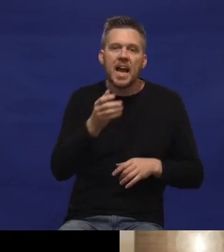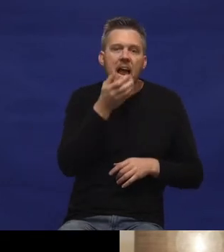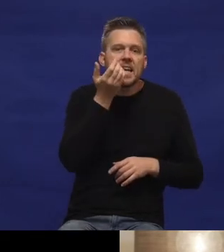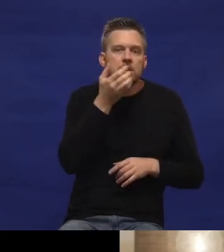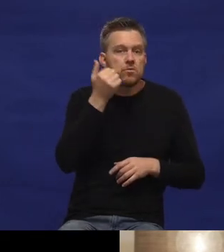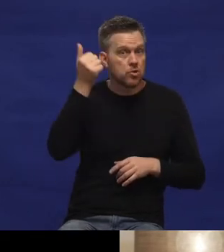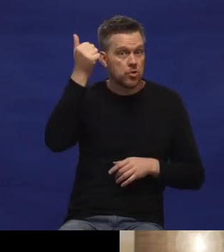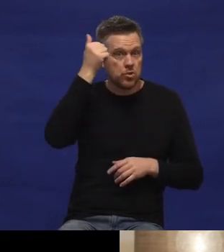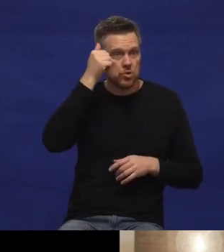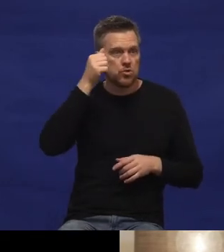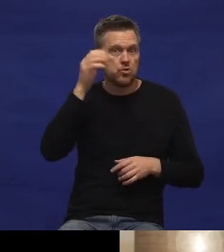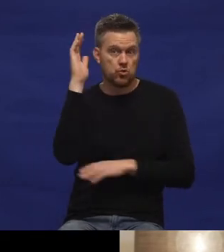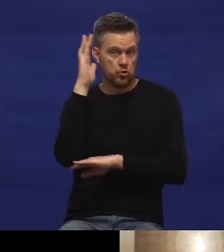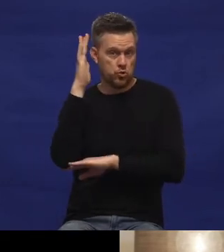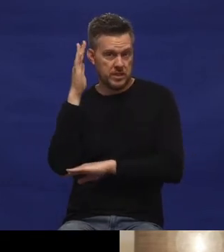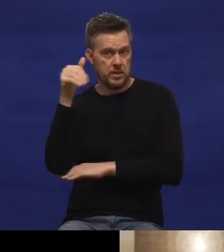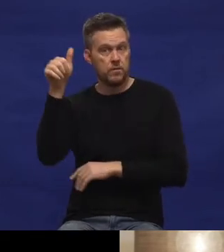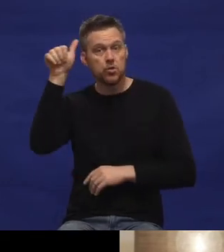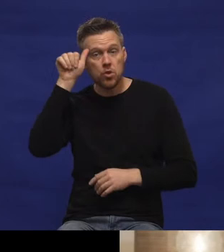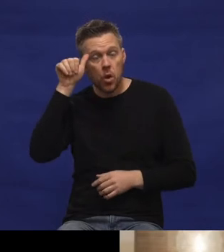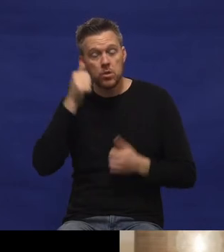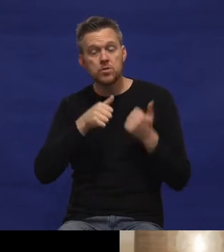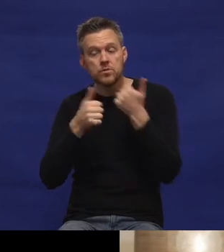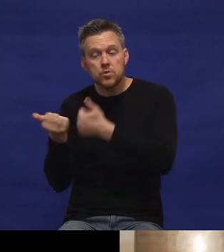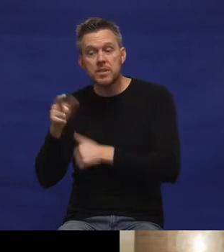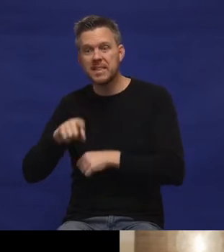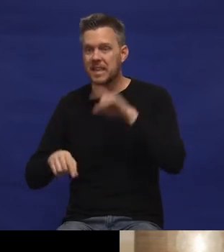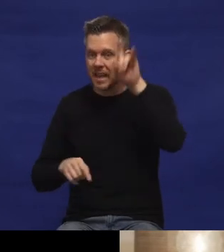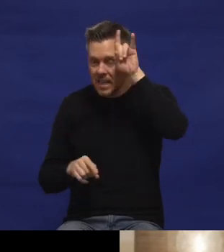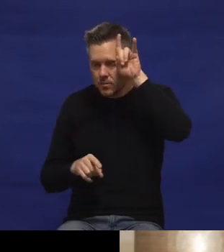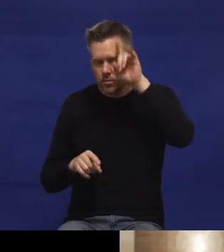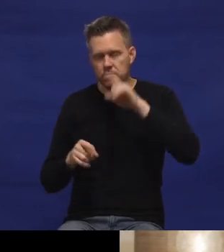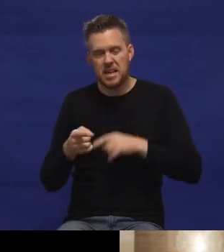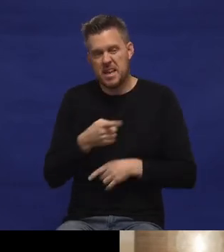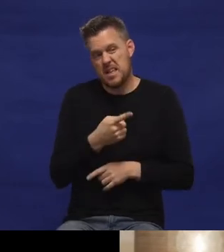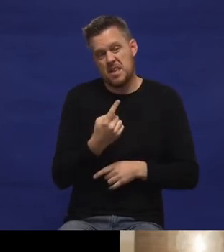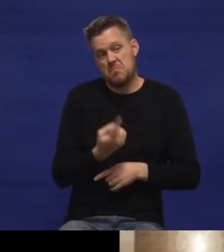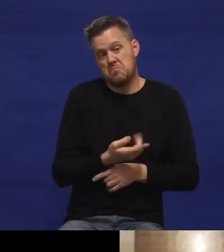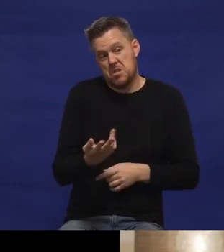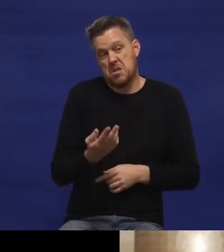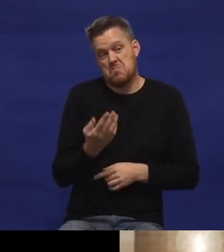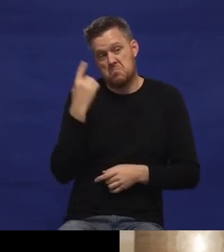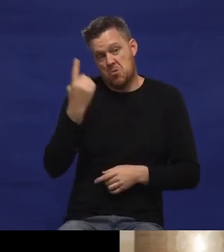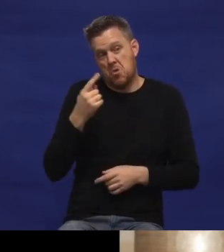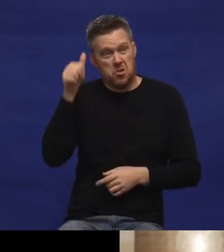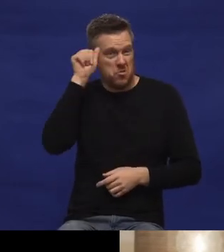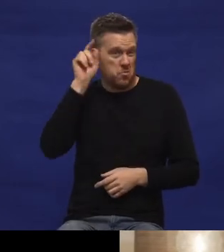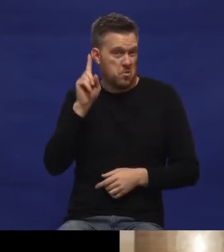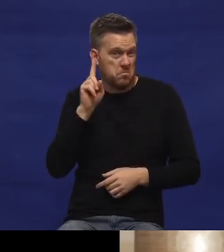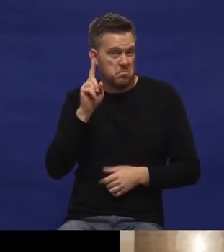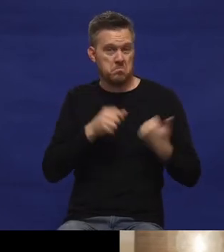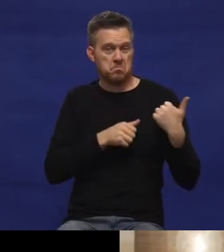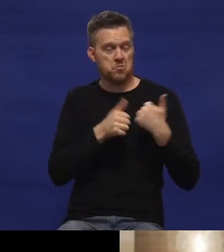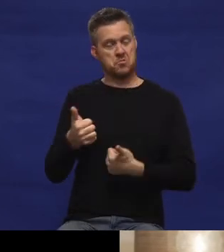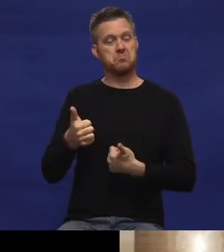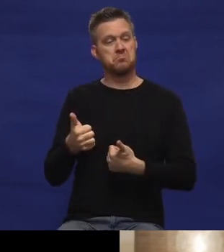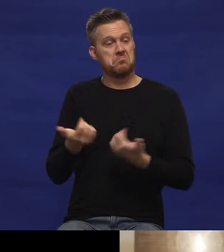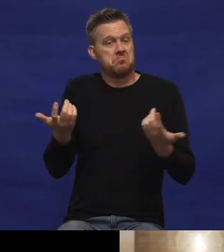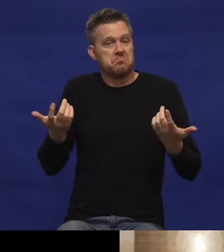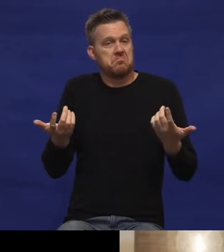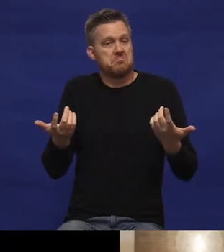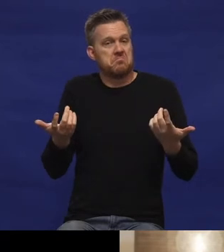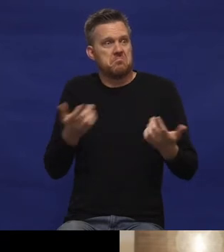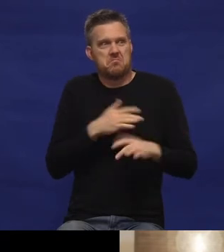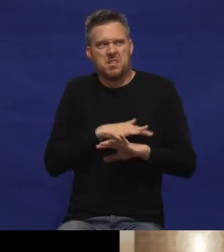the tree of the knowledge of both good and evil, and as such, all they knew was good. And so they wouldn't